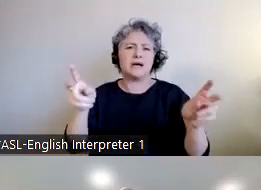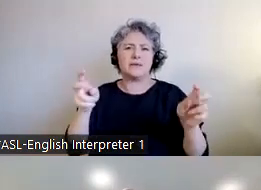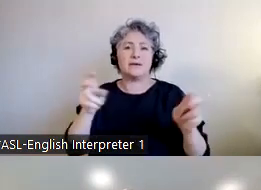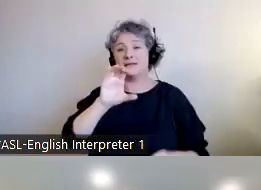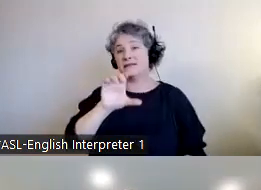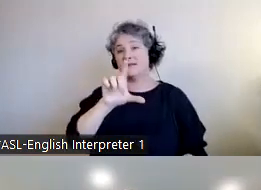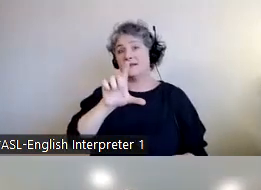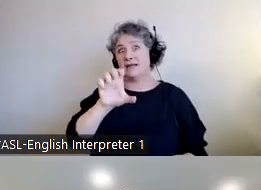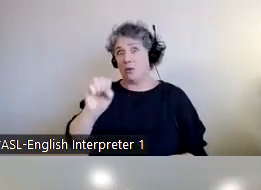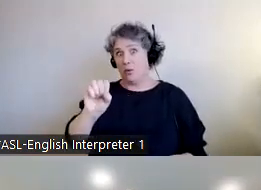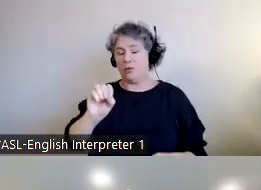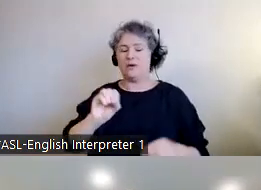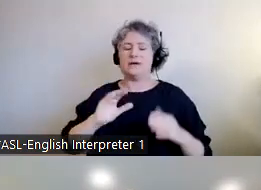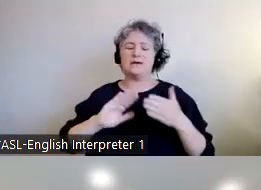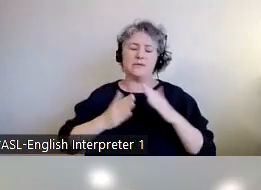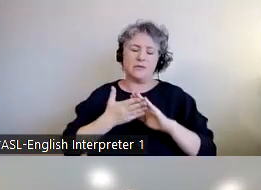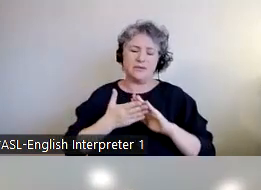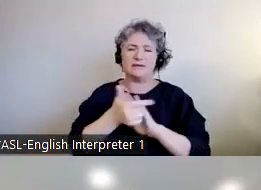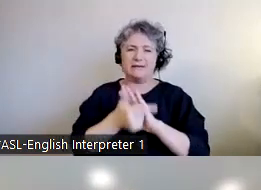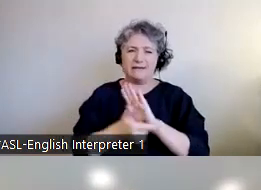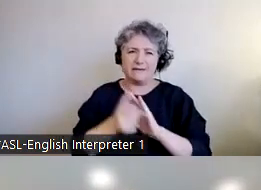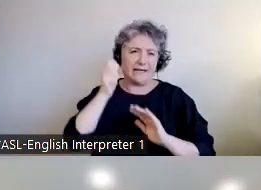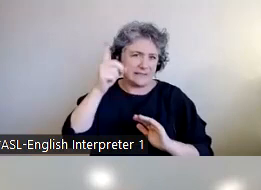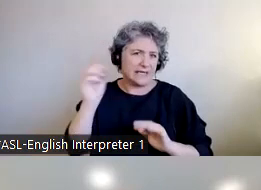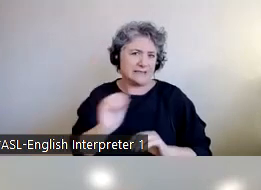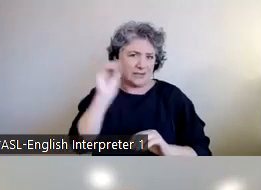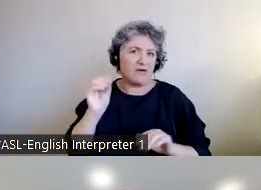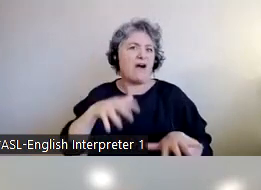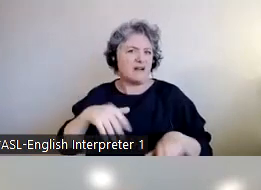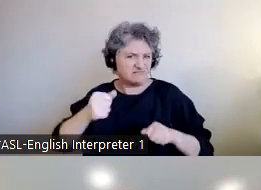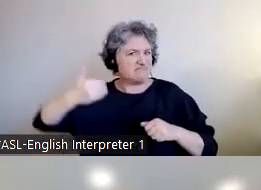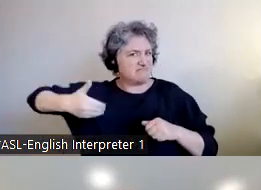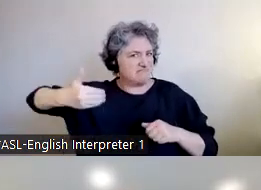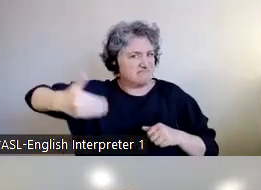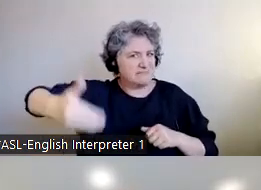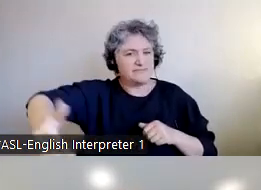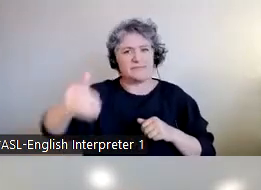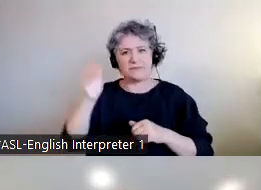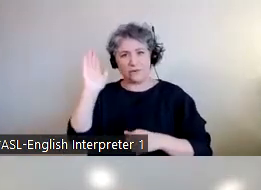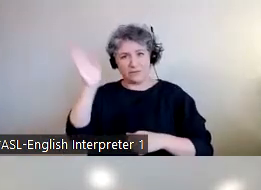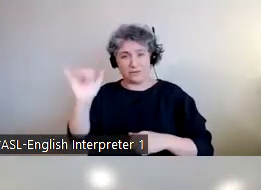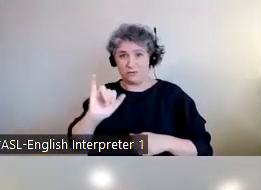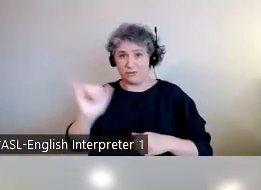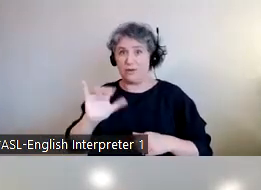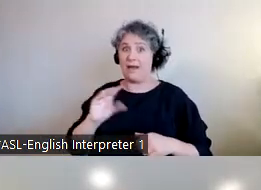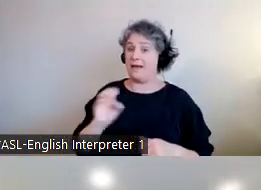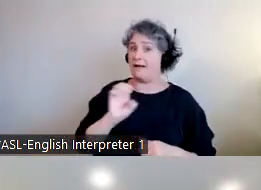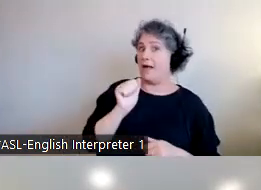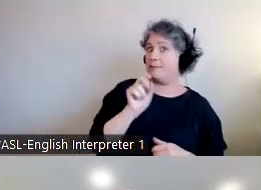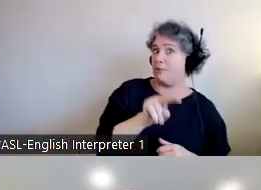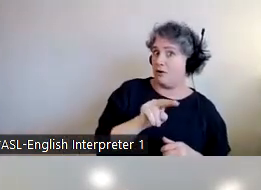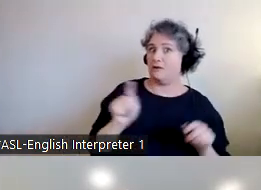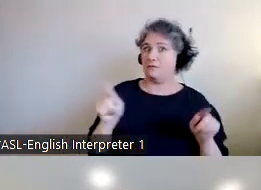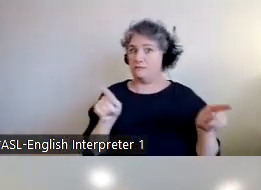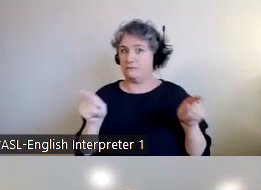short form for the Community Legal Education Ontario, has done a series of webinars as well as Elder Abuse Prevention Ontario on powers of